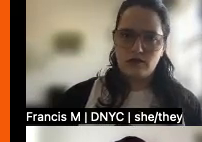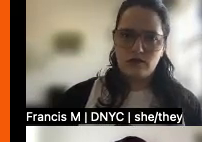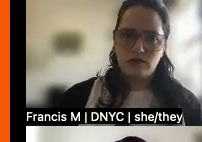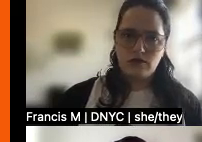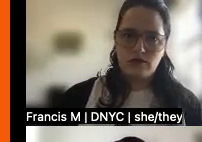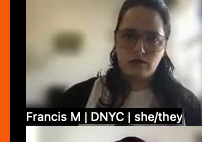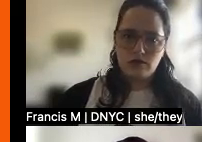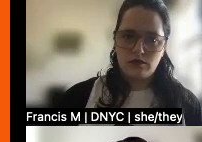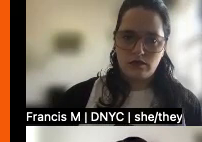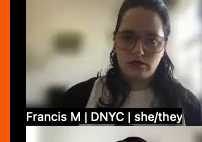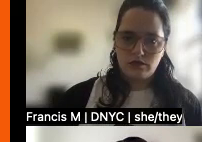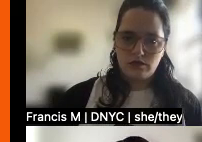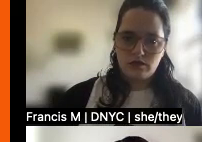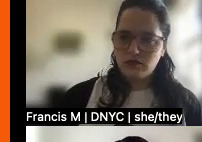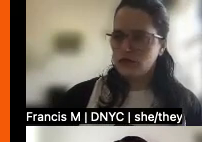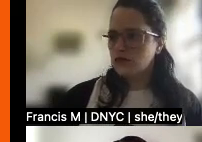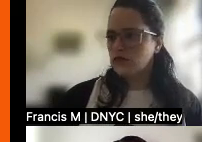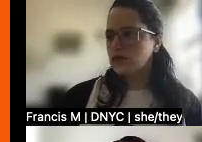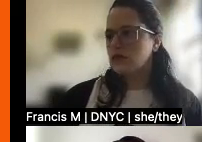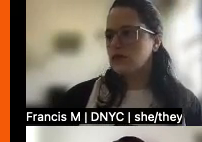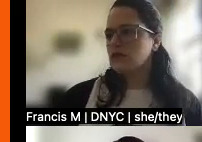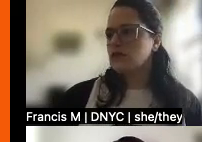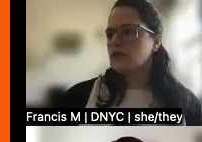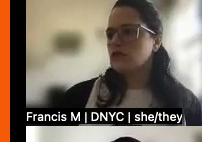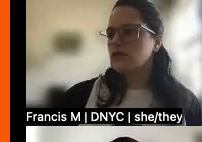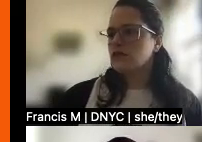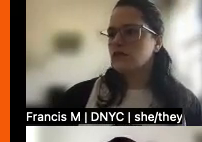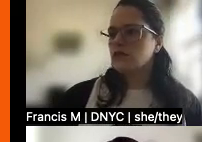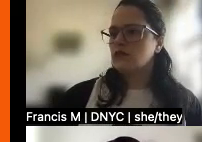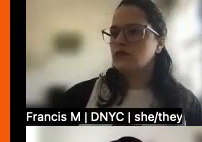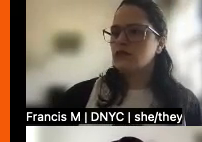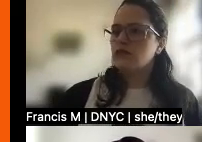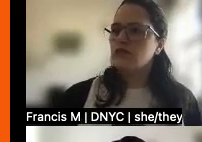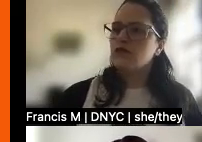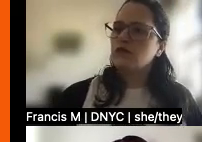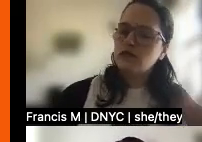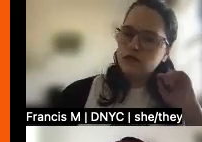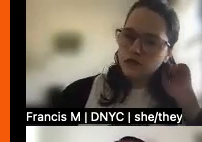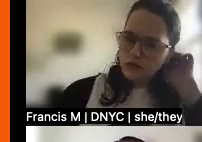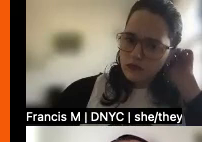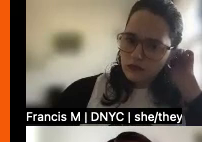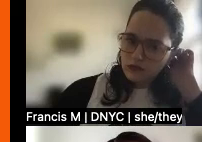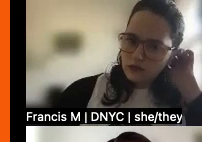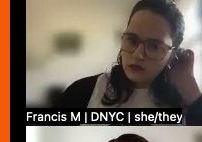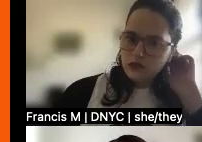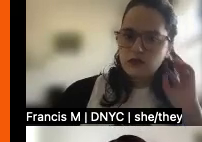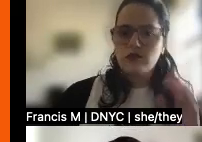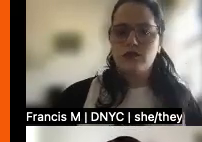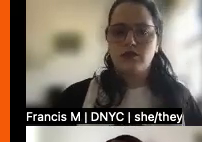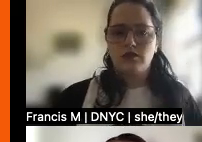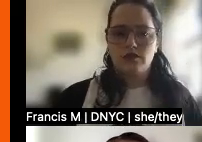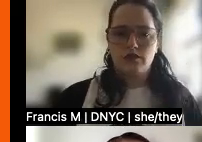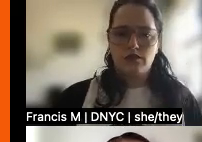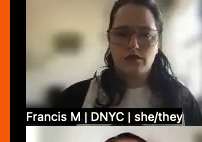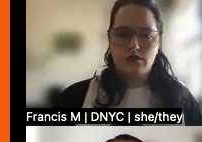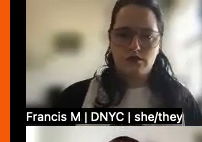So now let's review what the eligibility requirements for Tier 1. Let's focus